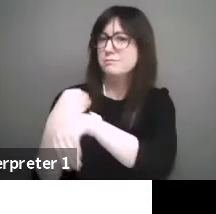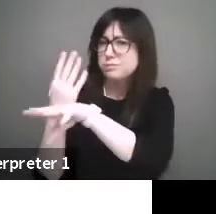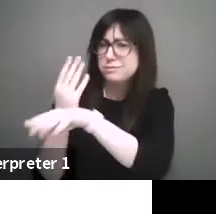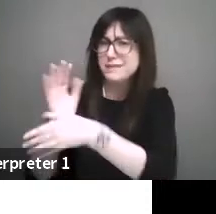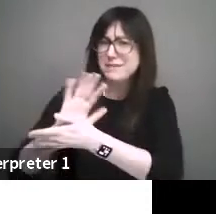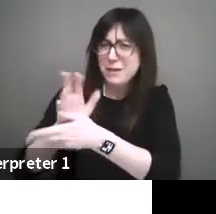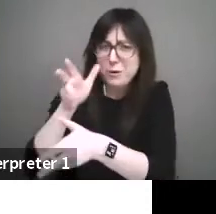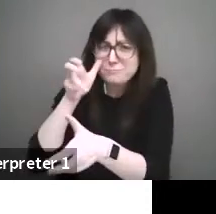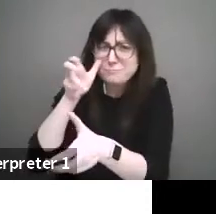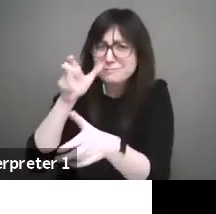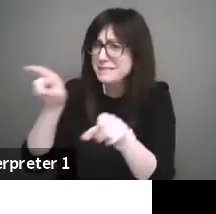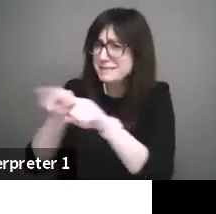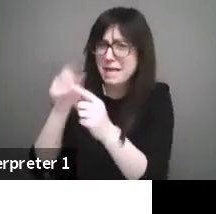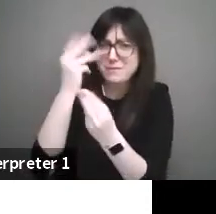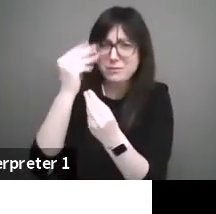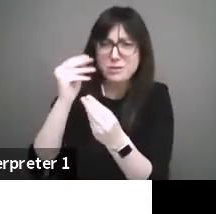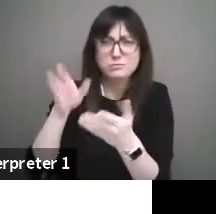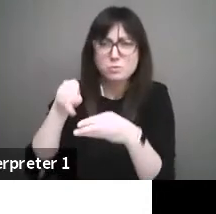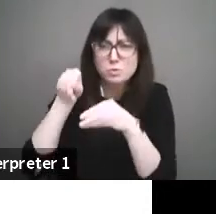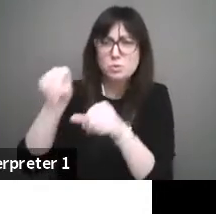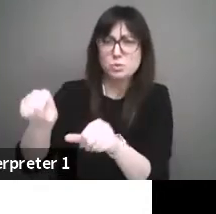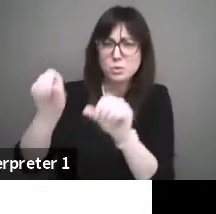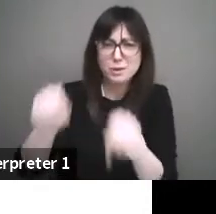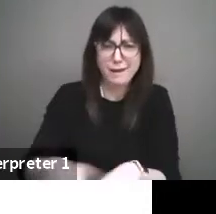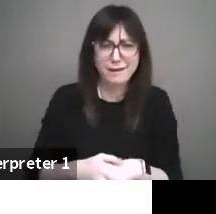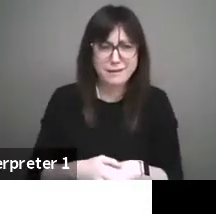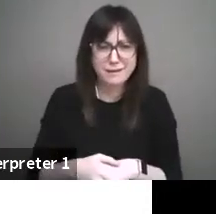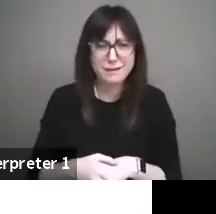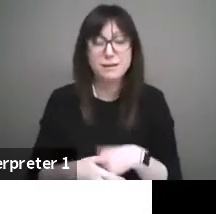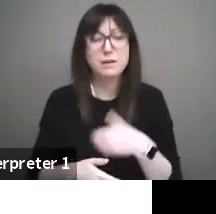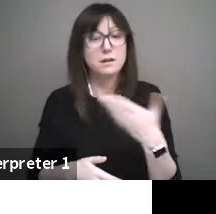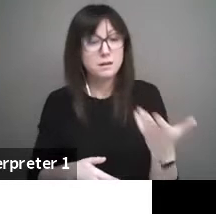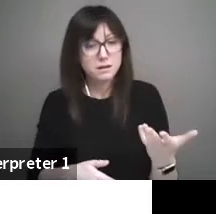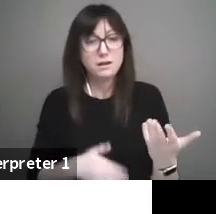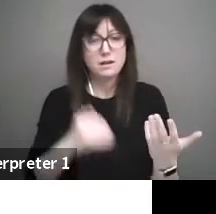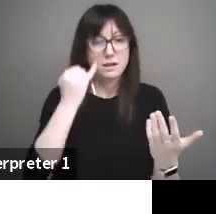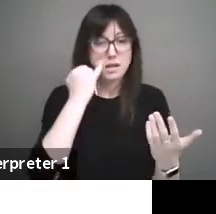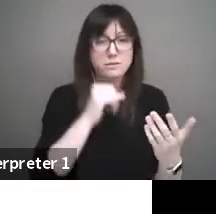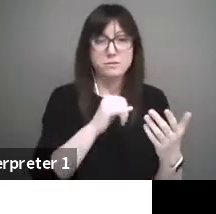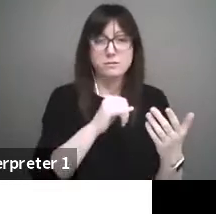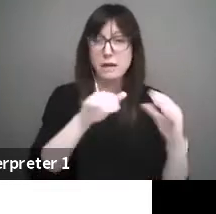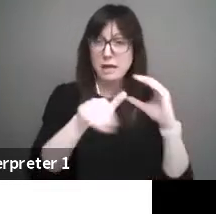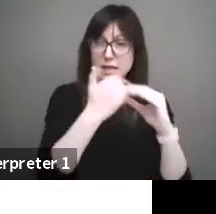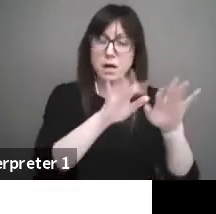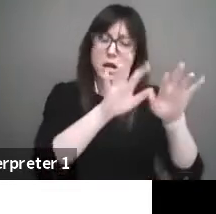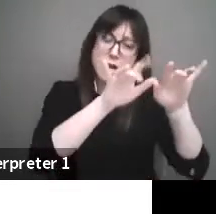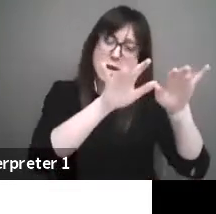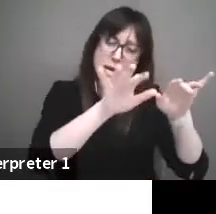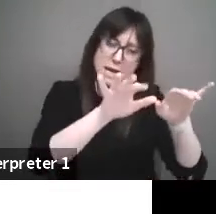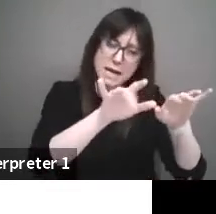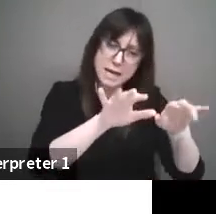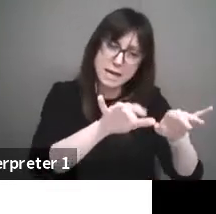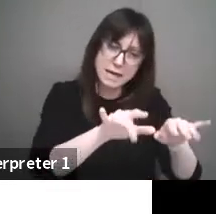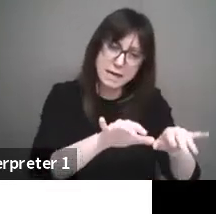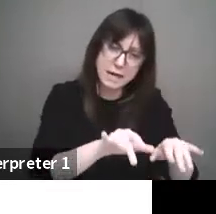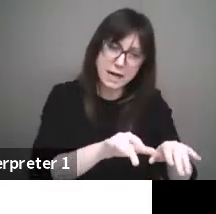get that information across. So instead of having a long text-based email, think about a